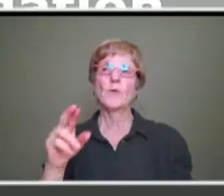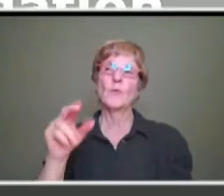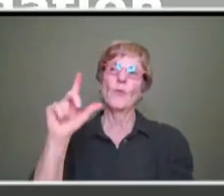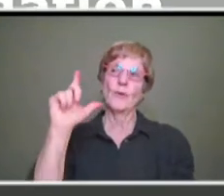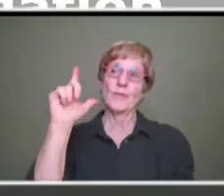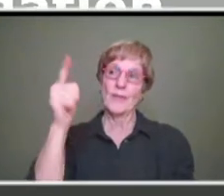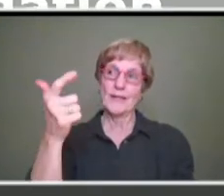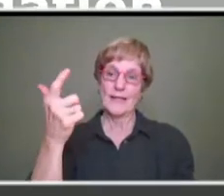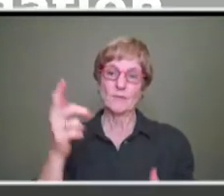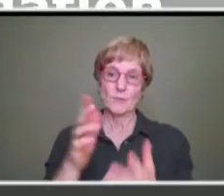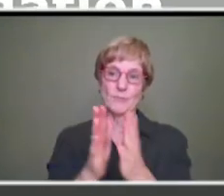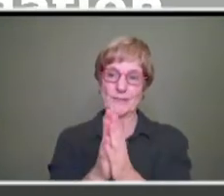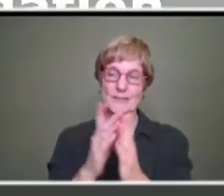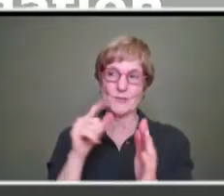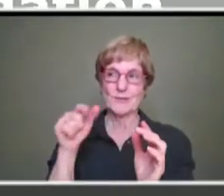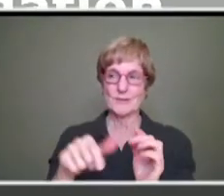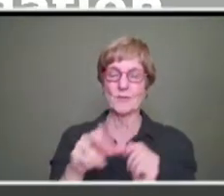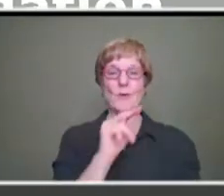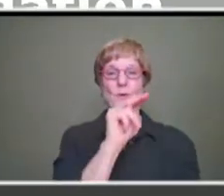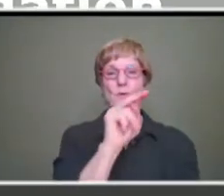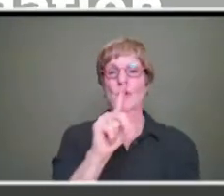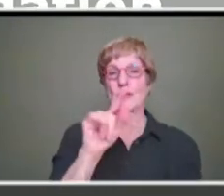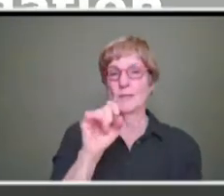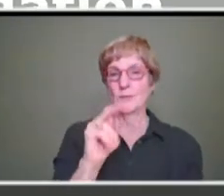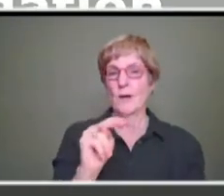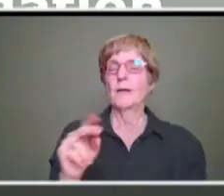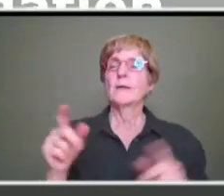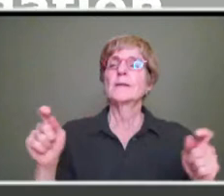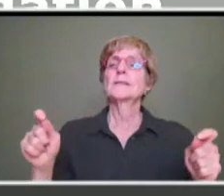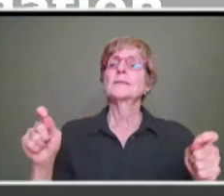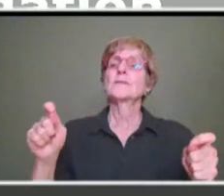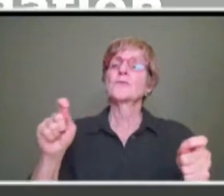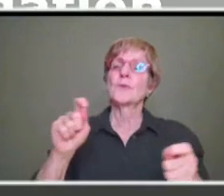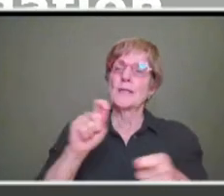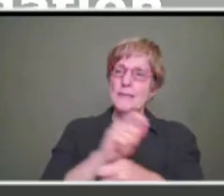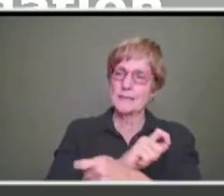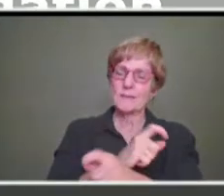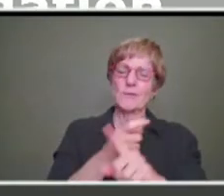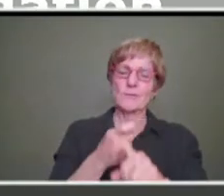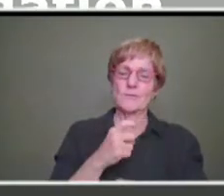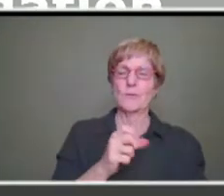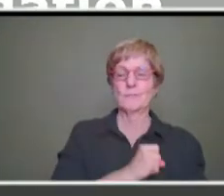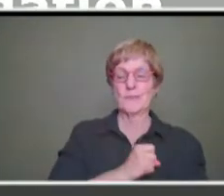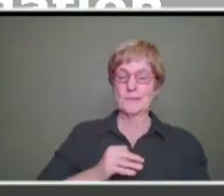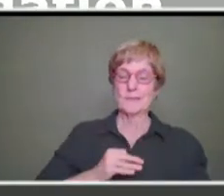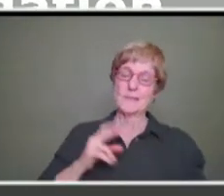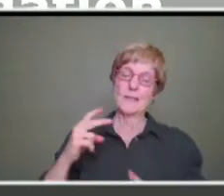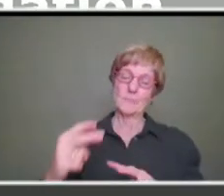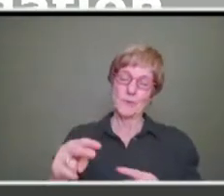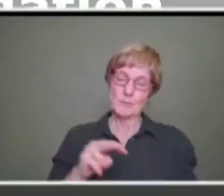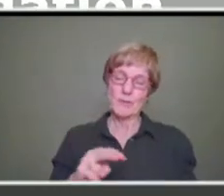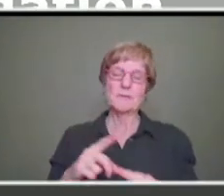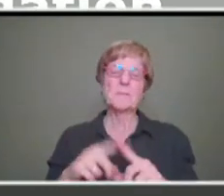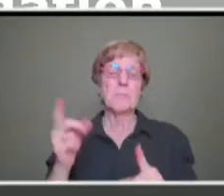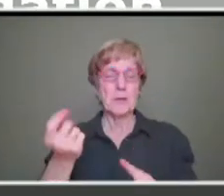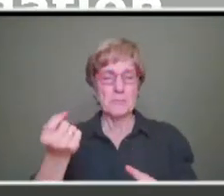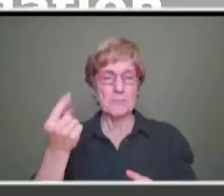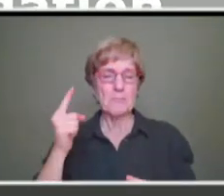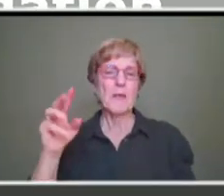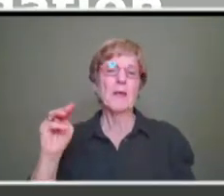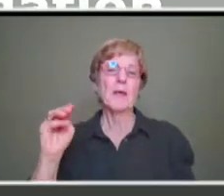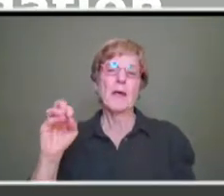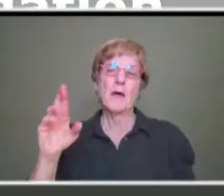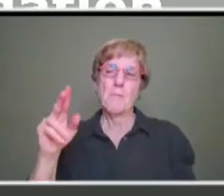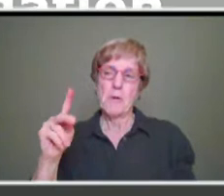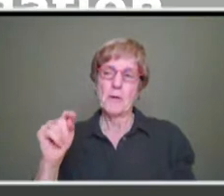this evening along the North Tryon Corridor to start to make that transition at least From staff's perspective but certainly understand that market forces may be